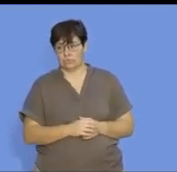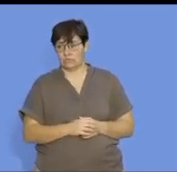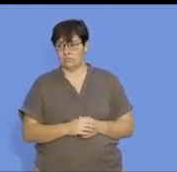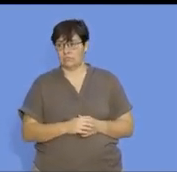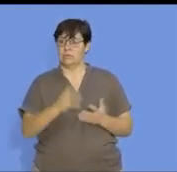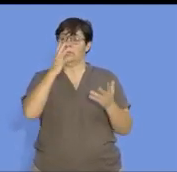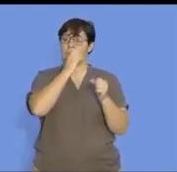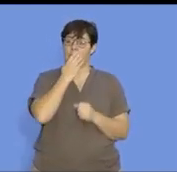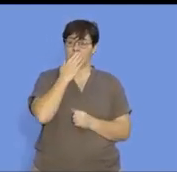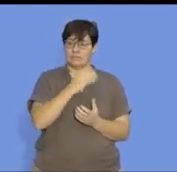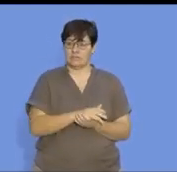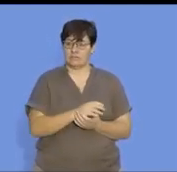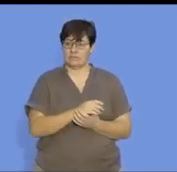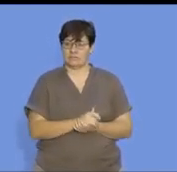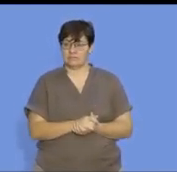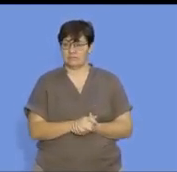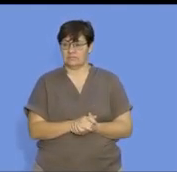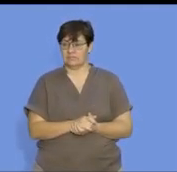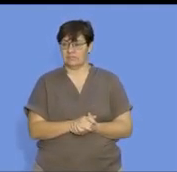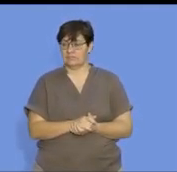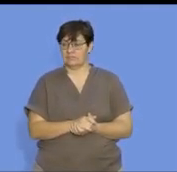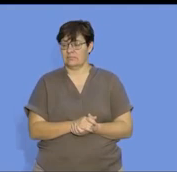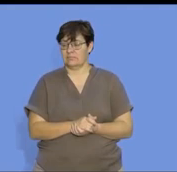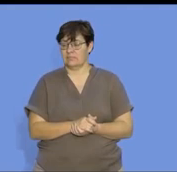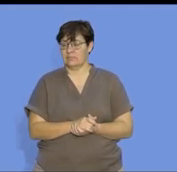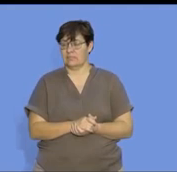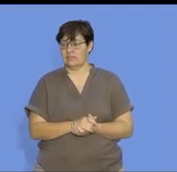Oopsie. Of course, I can just go into the next page.